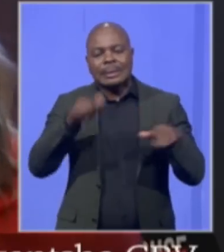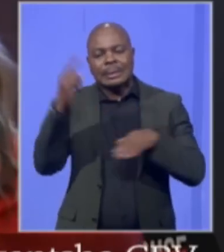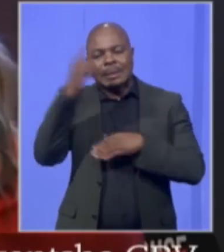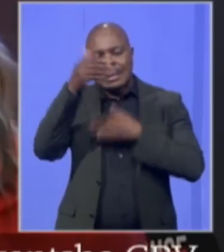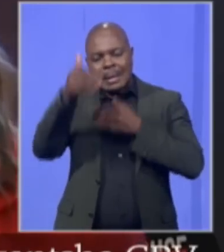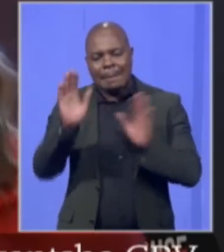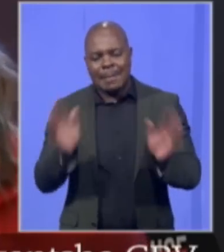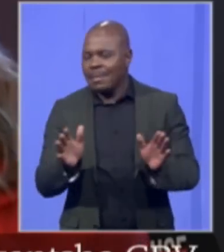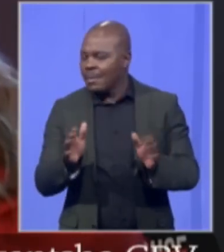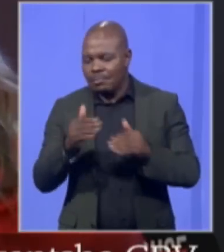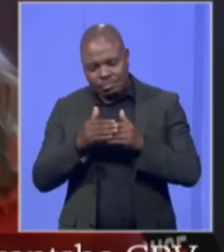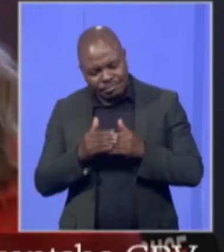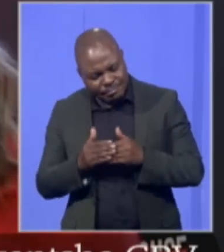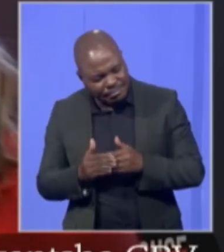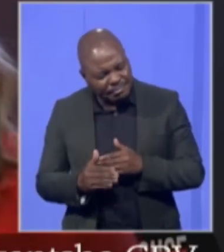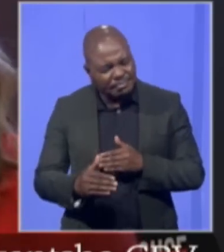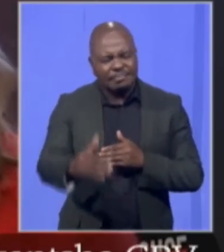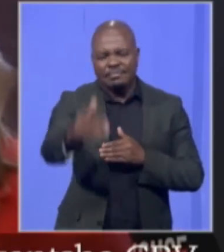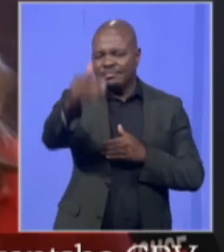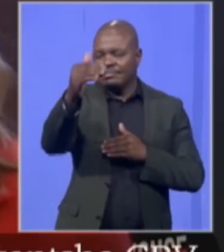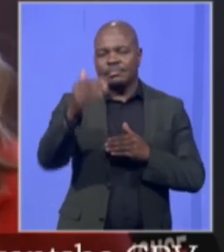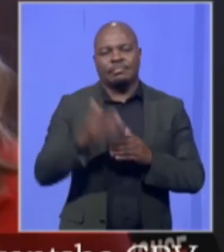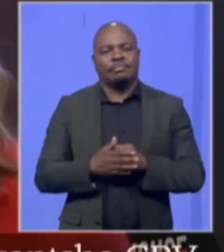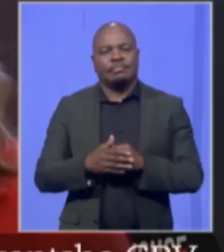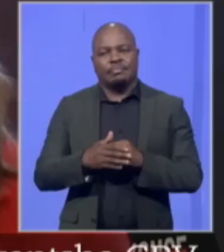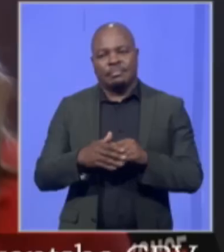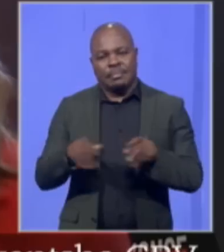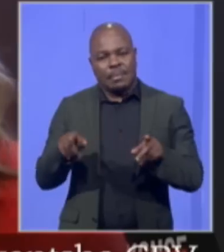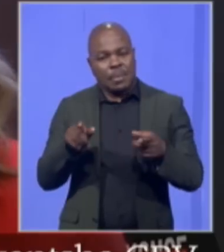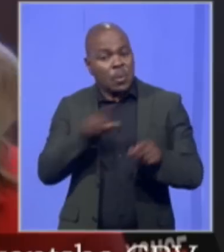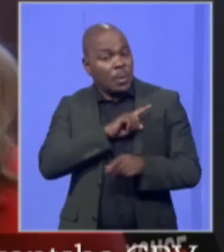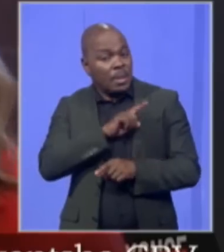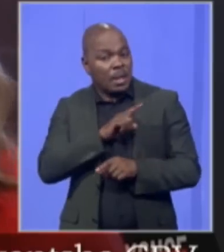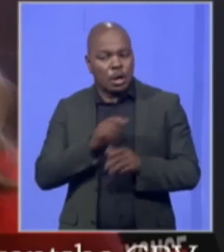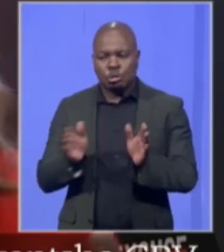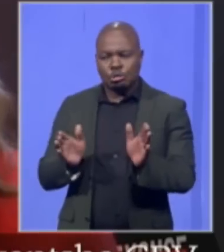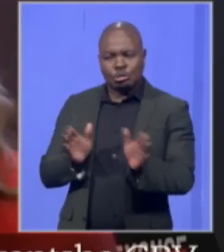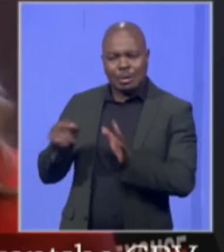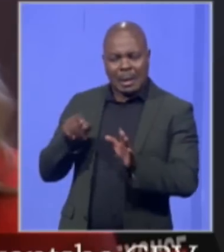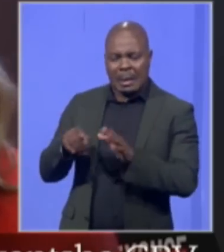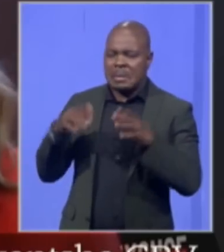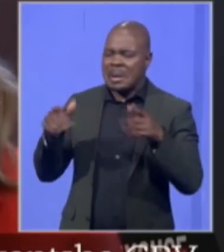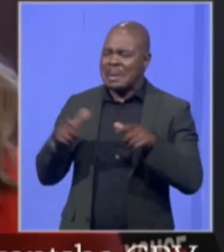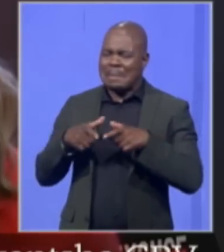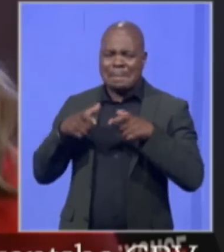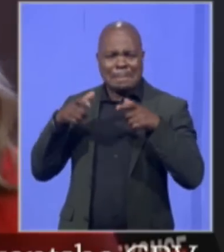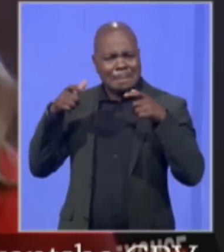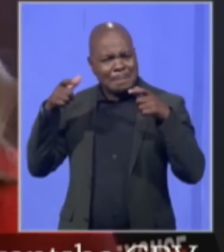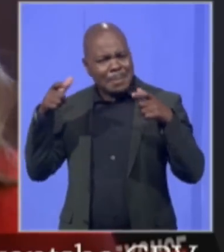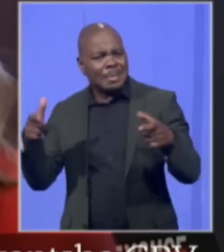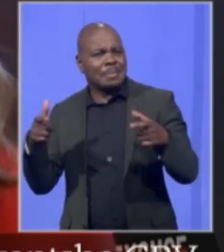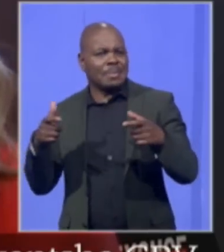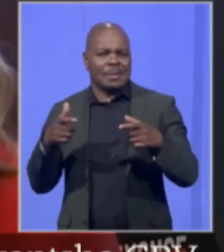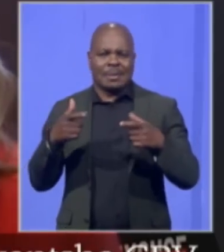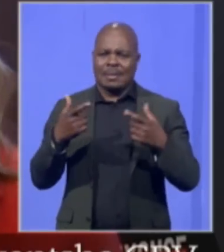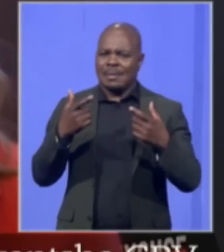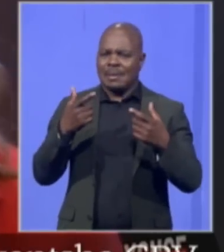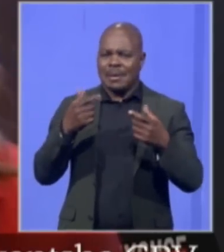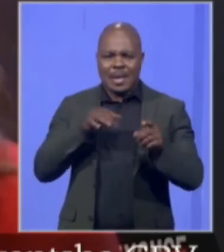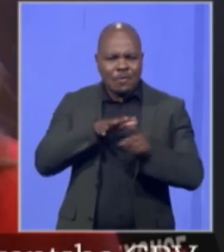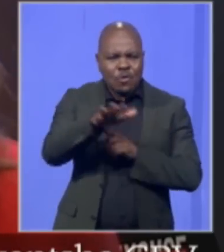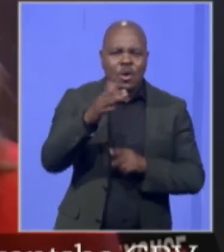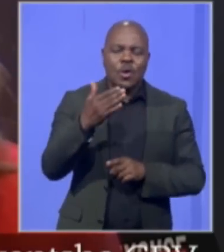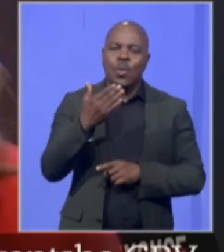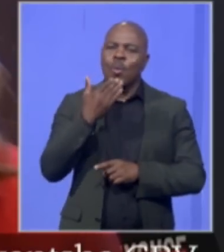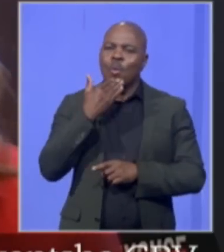and actually lives throughout the soccer season, because soccer is a huge influential passion point for young